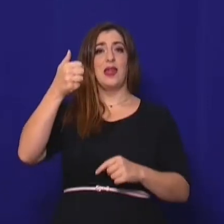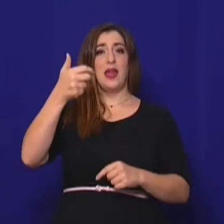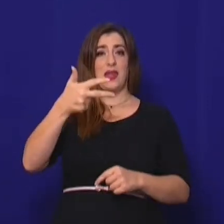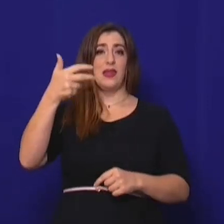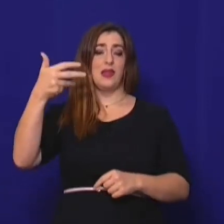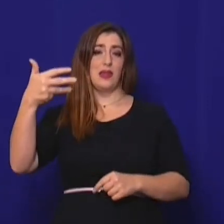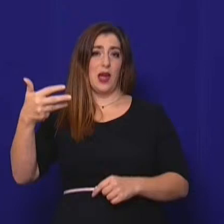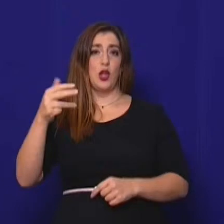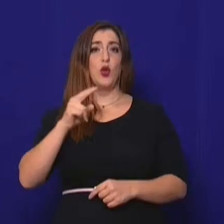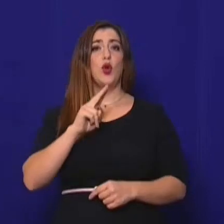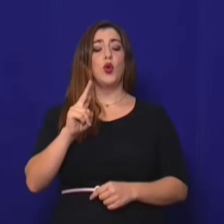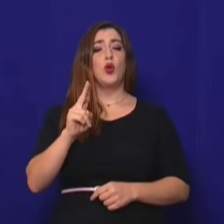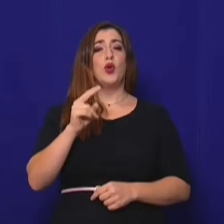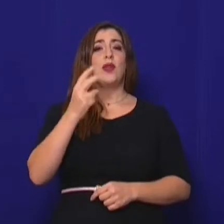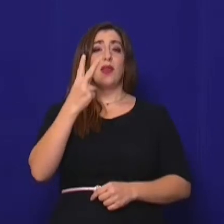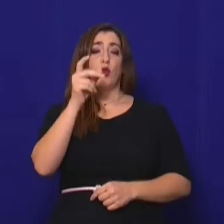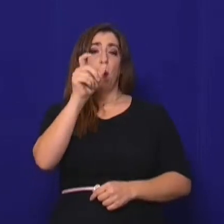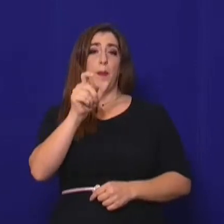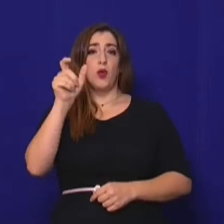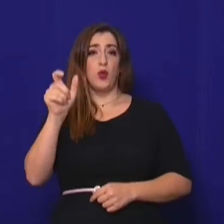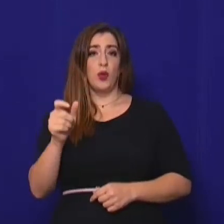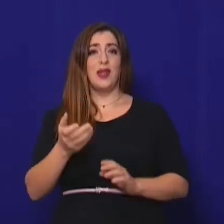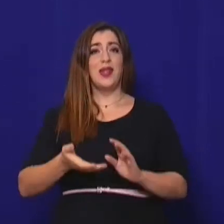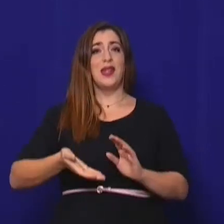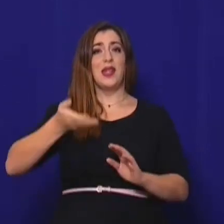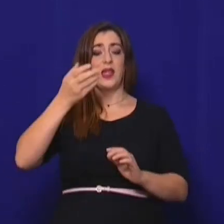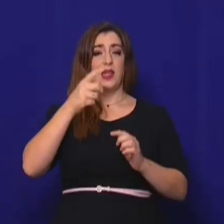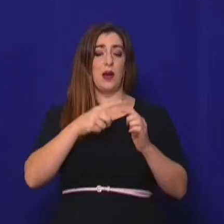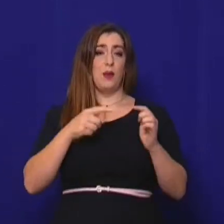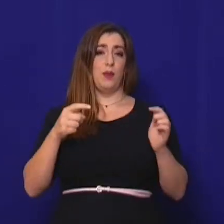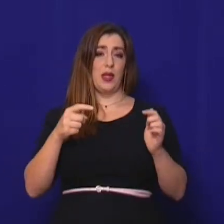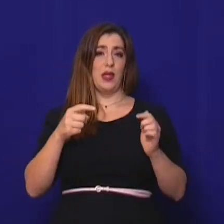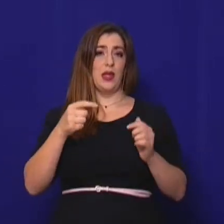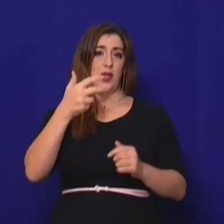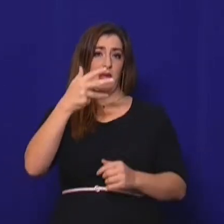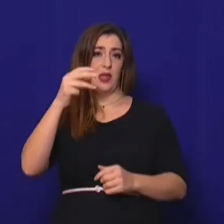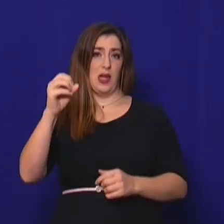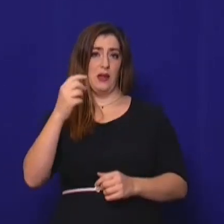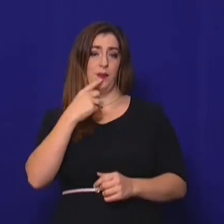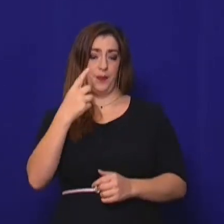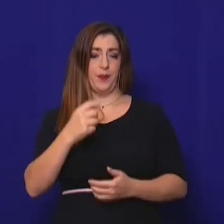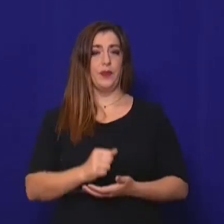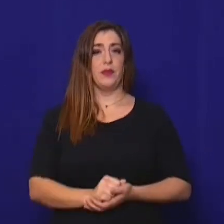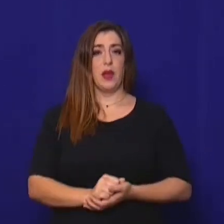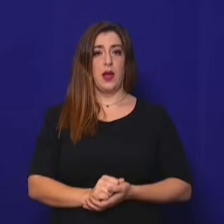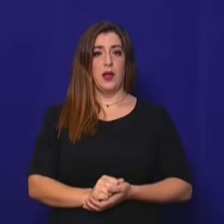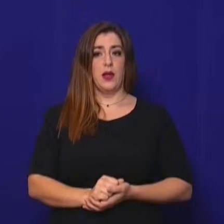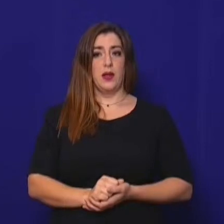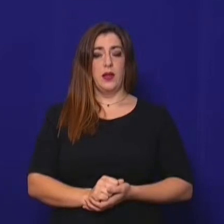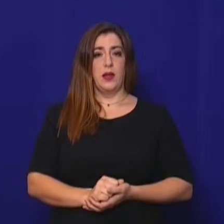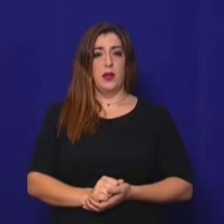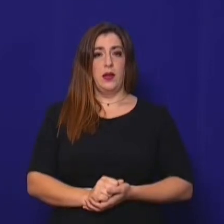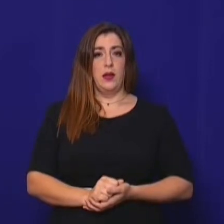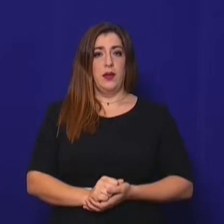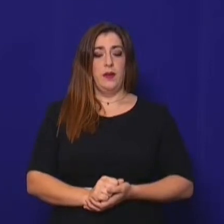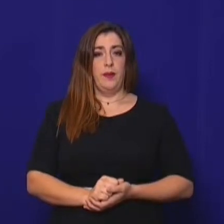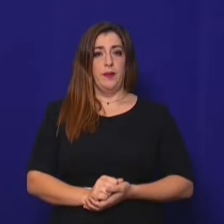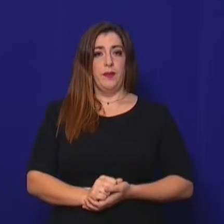2 persuni il-fuq minn 90 sena. Kondoljanzi mal-raba u familjari ta' dawn